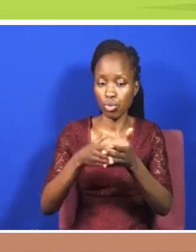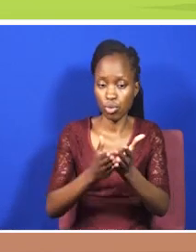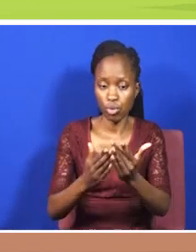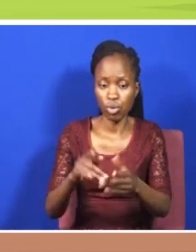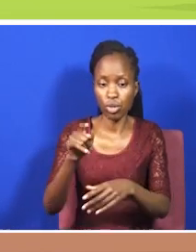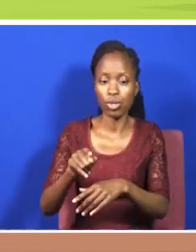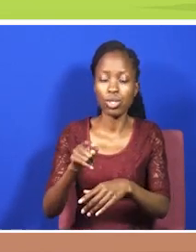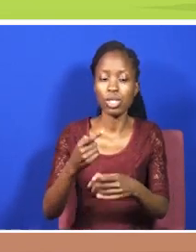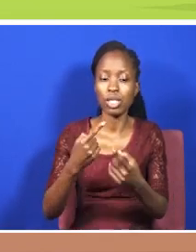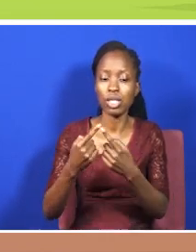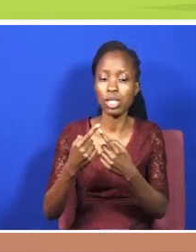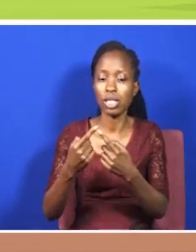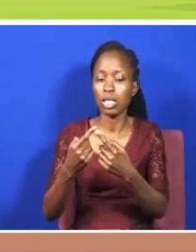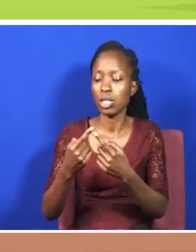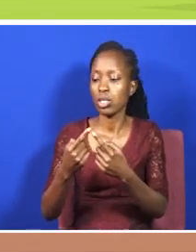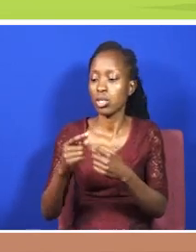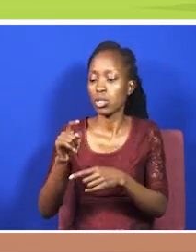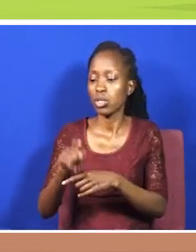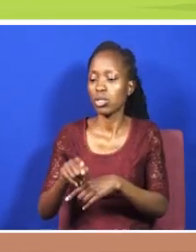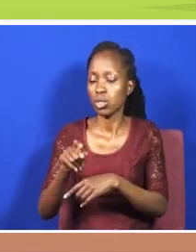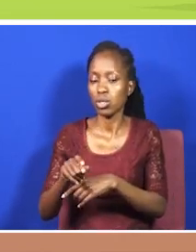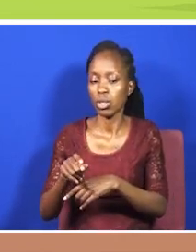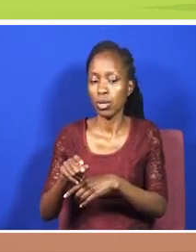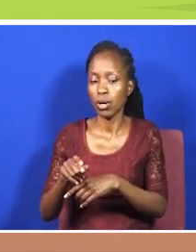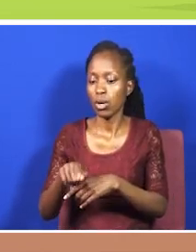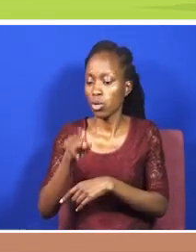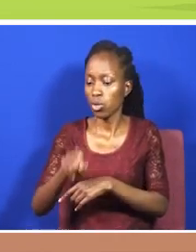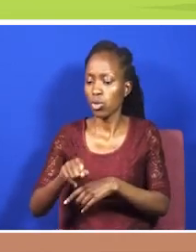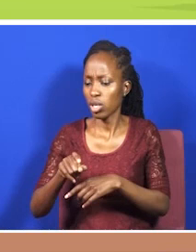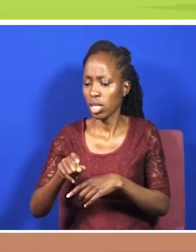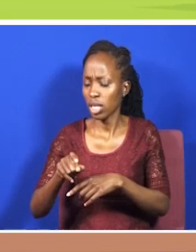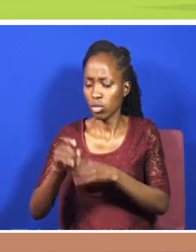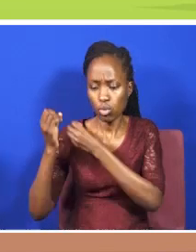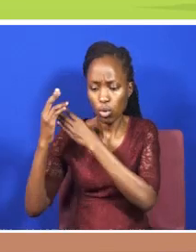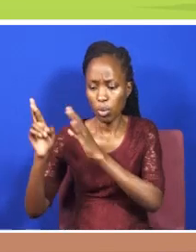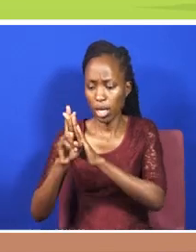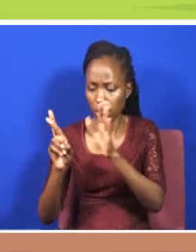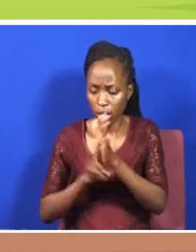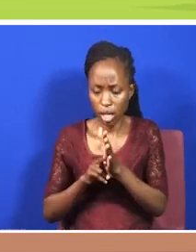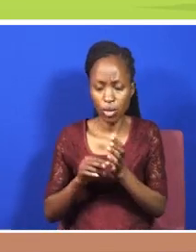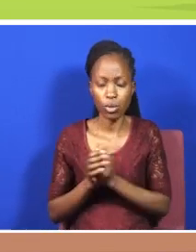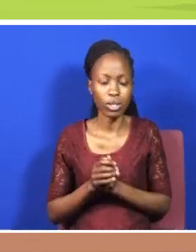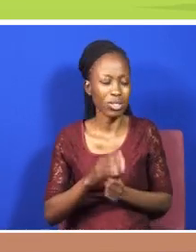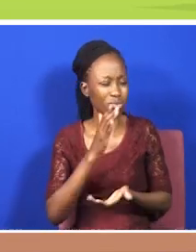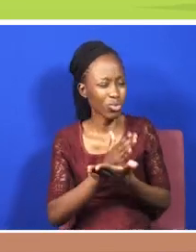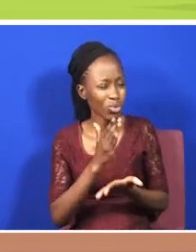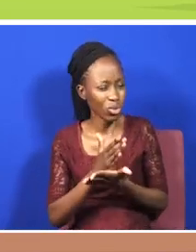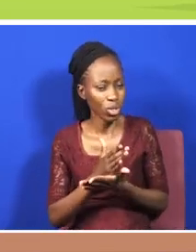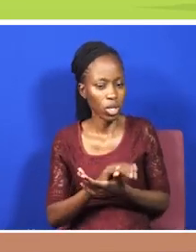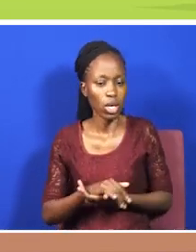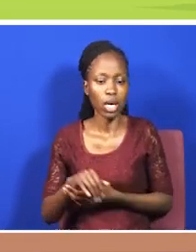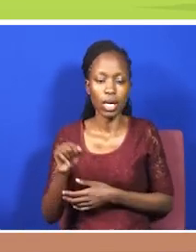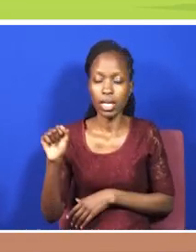Shaki, remember when you get to the boat, you have to stick to the rules. No monkey